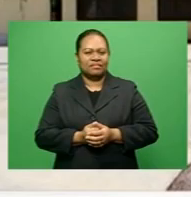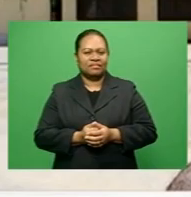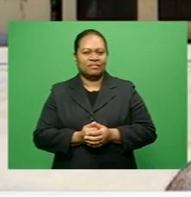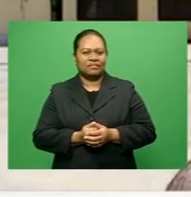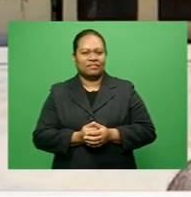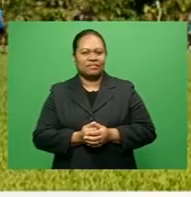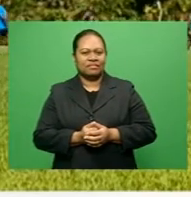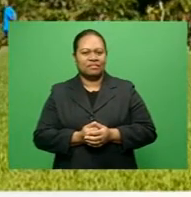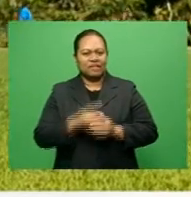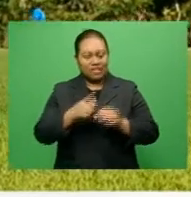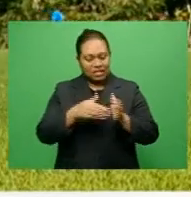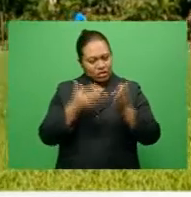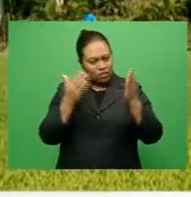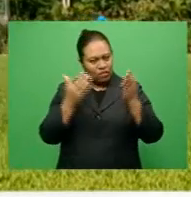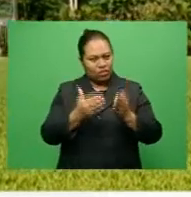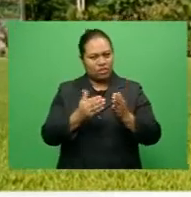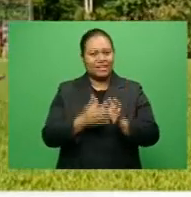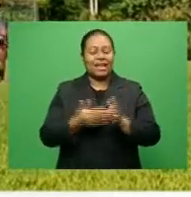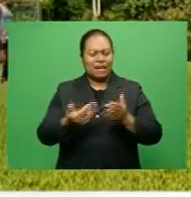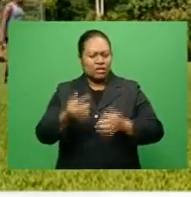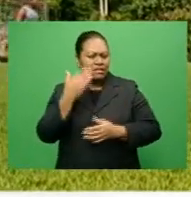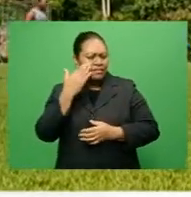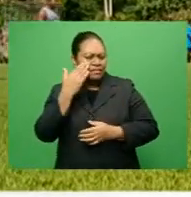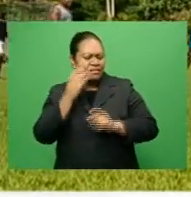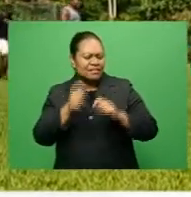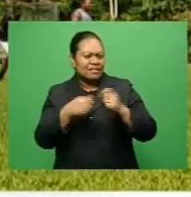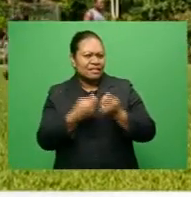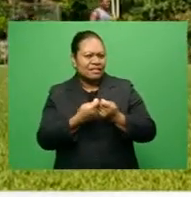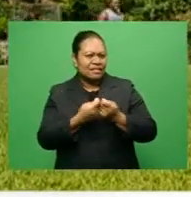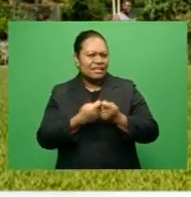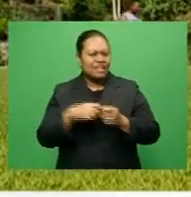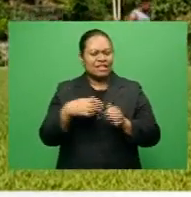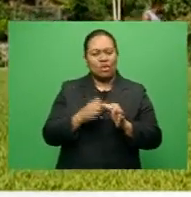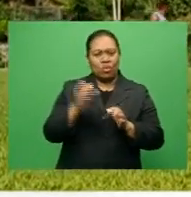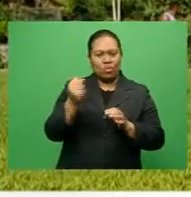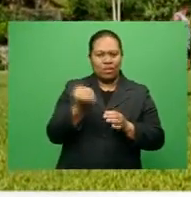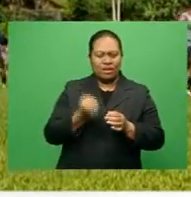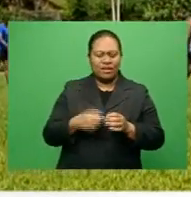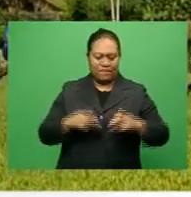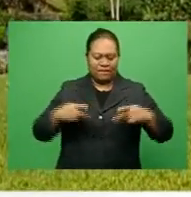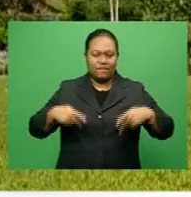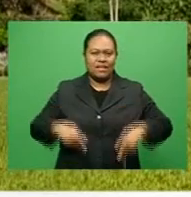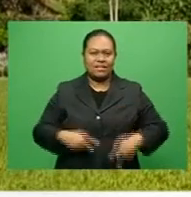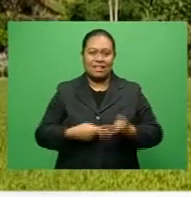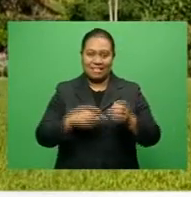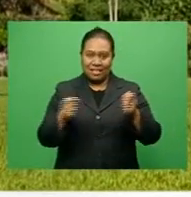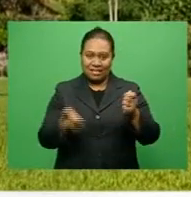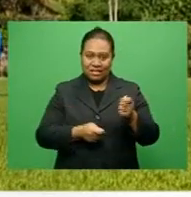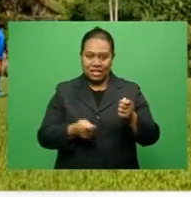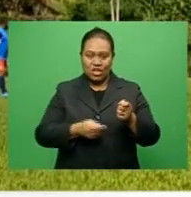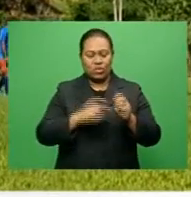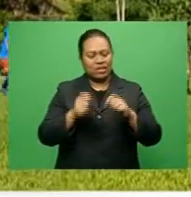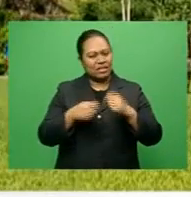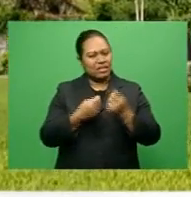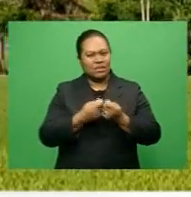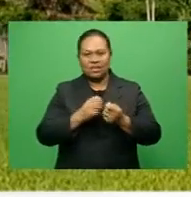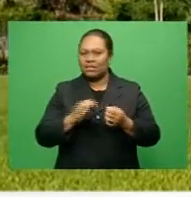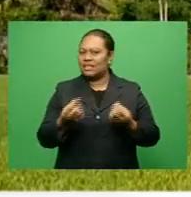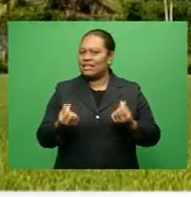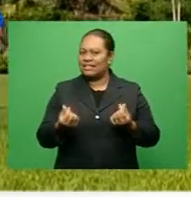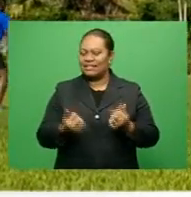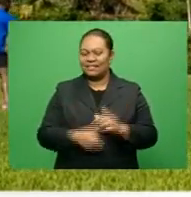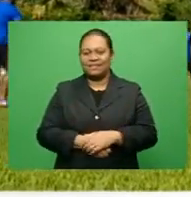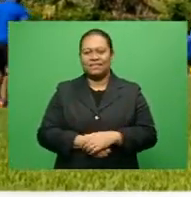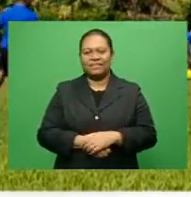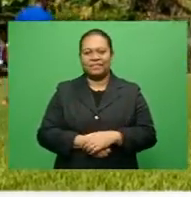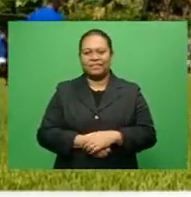is our focus. The team is aware that coming away with a win against the physical Naita Siri side will be easier said than done. Naita